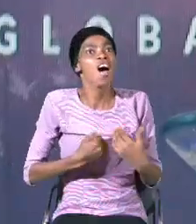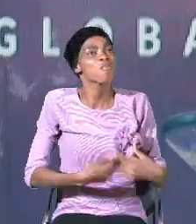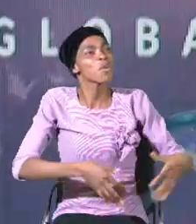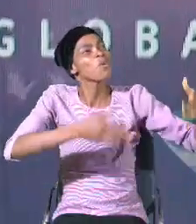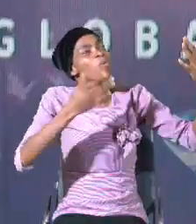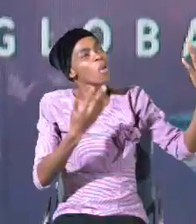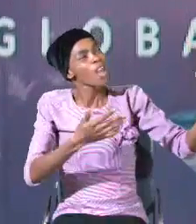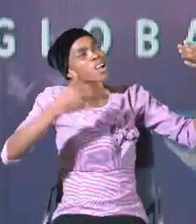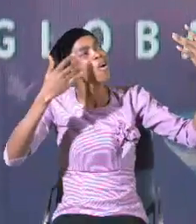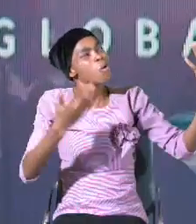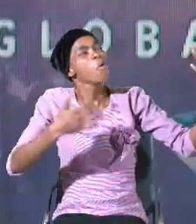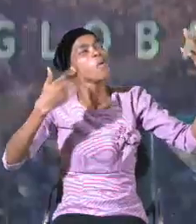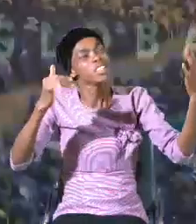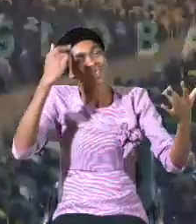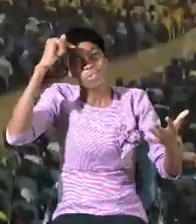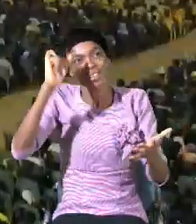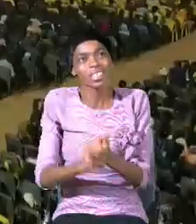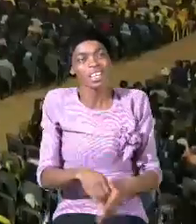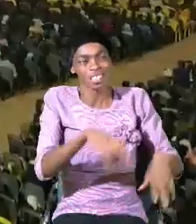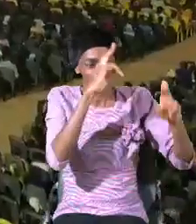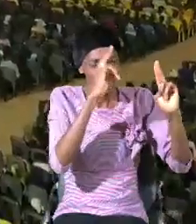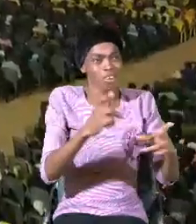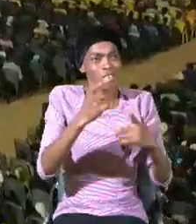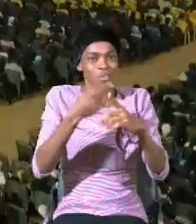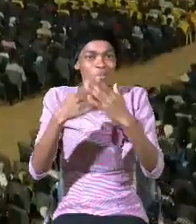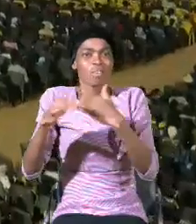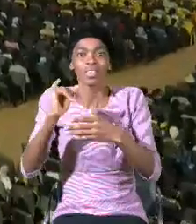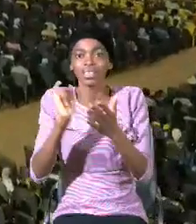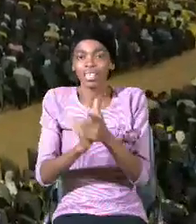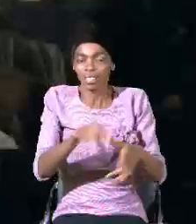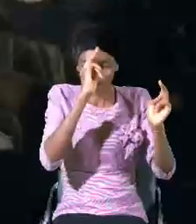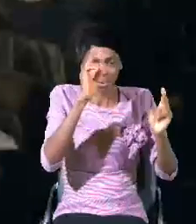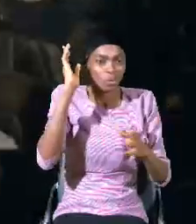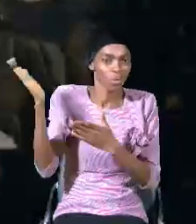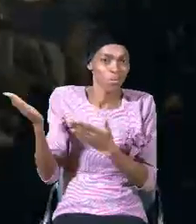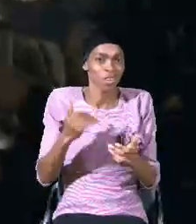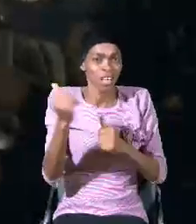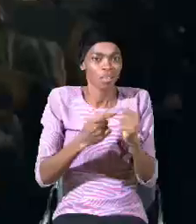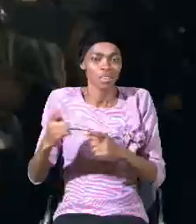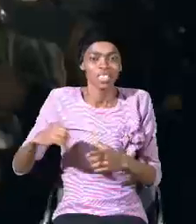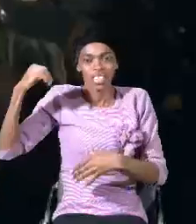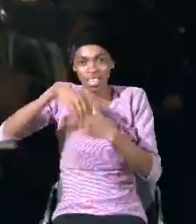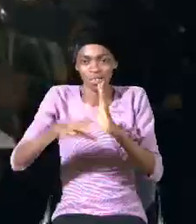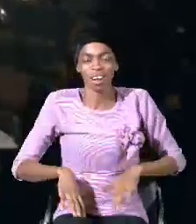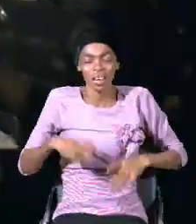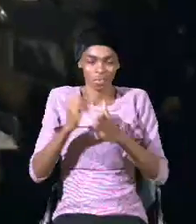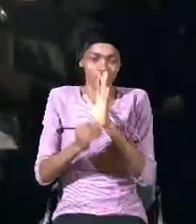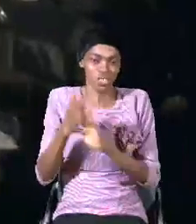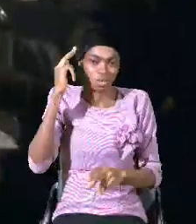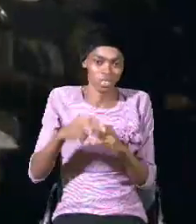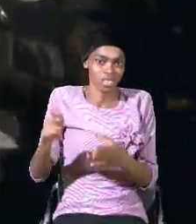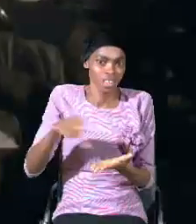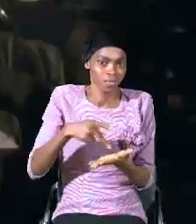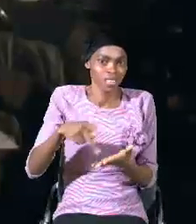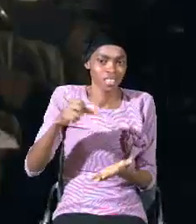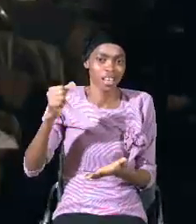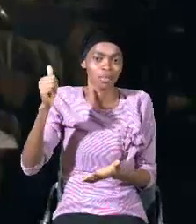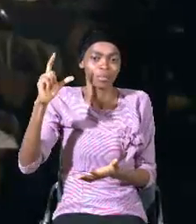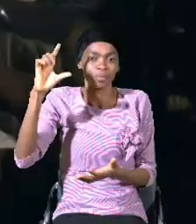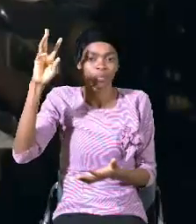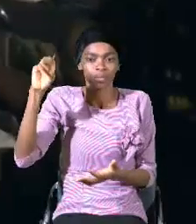heaven. That honor will bring every good thing in your life in Jesus' name. In Psalm 91, verse